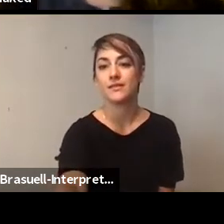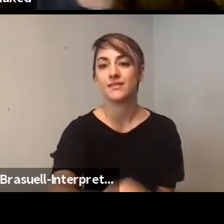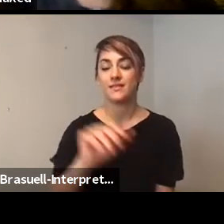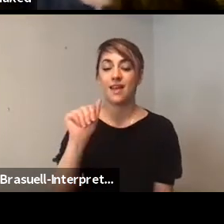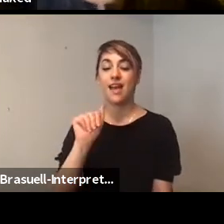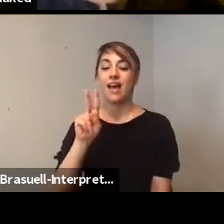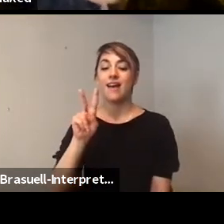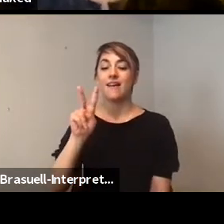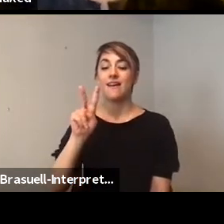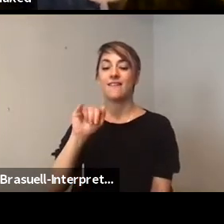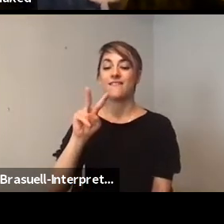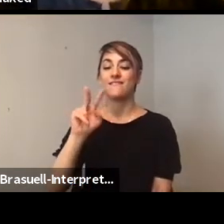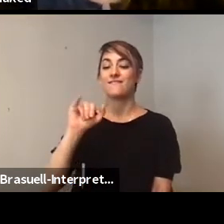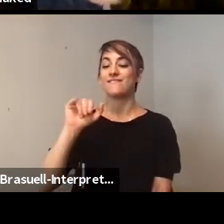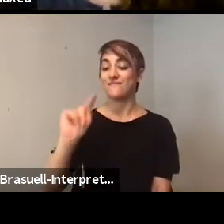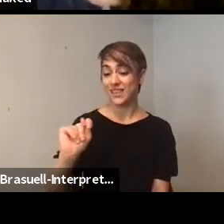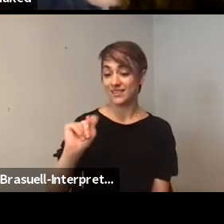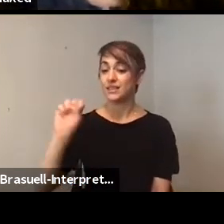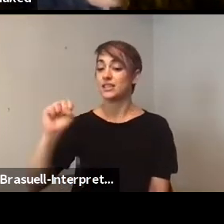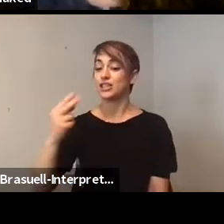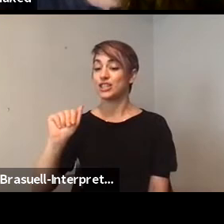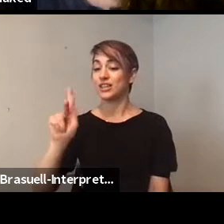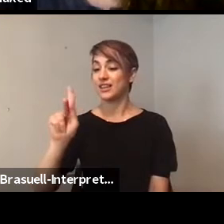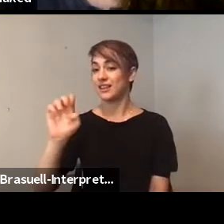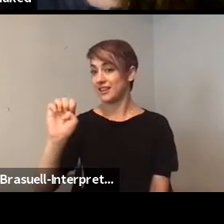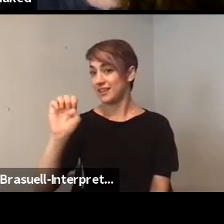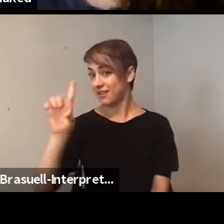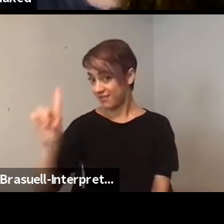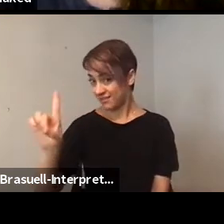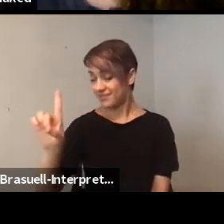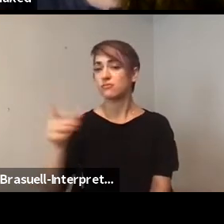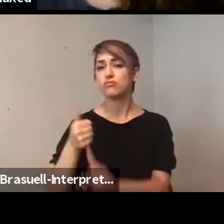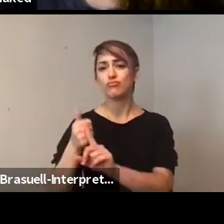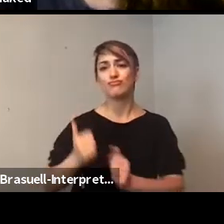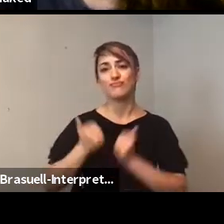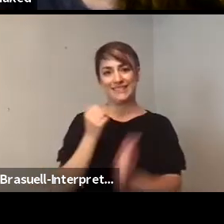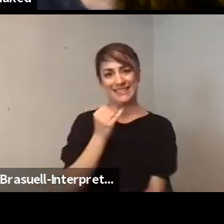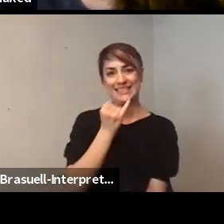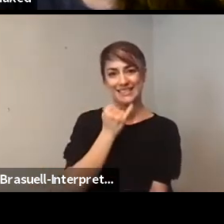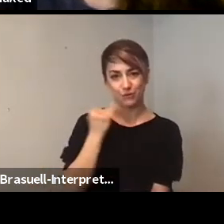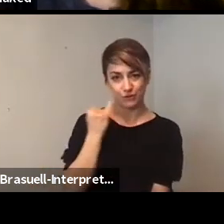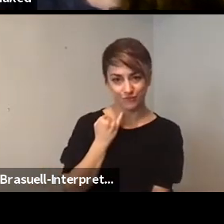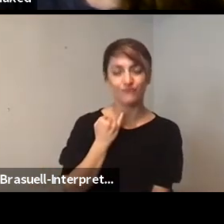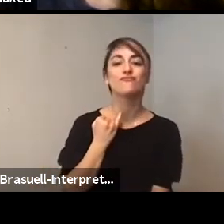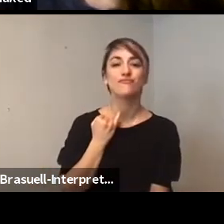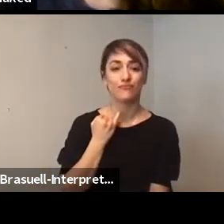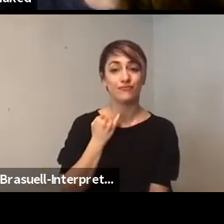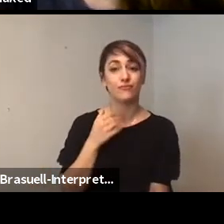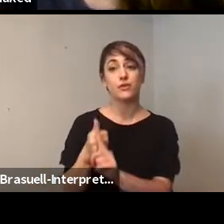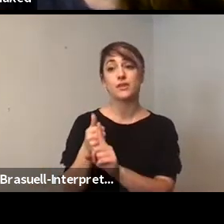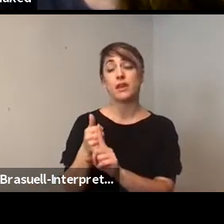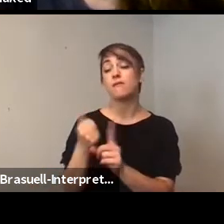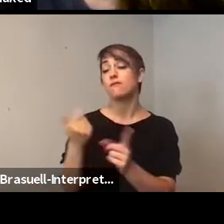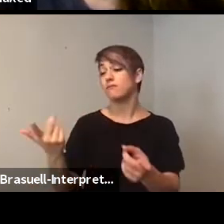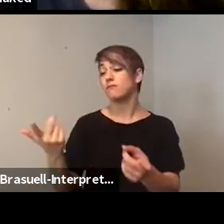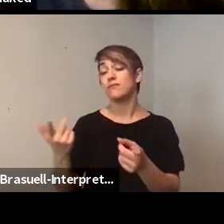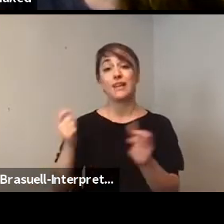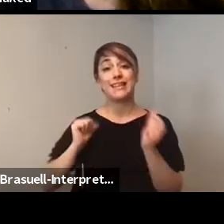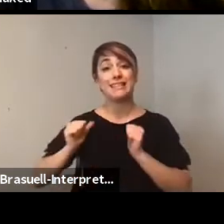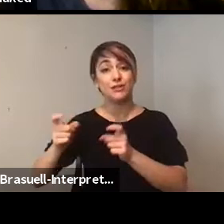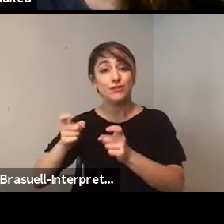founding artistic director of Instead Israel, which is a director's lab, and she is a theatre director, a playwright,